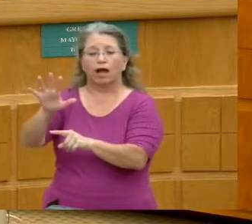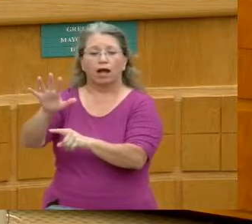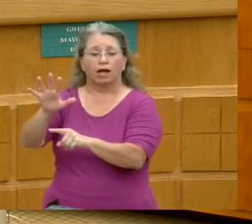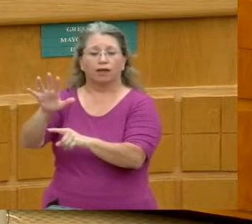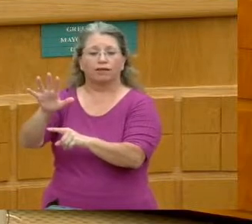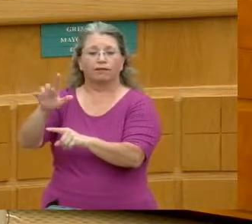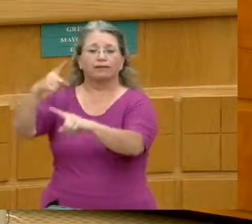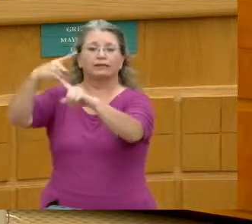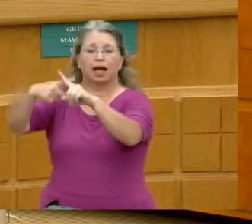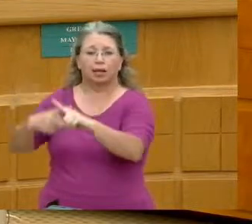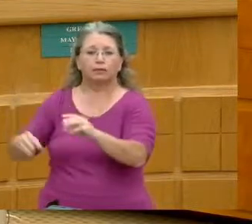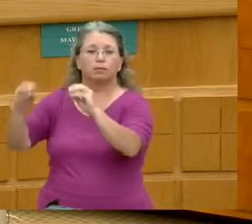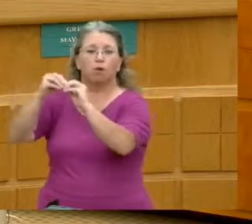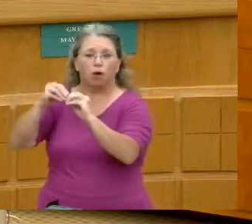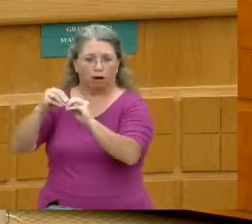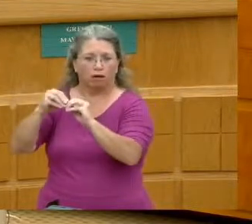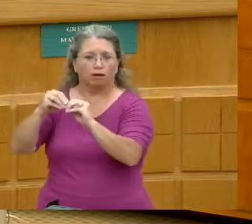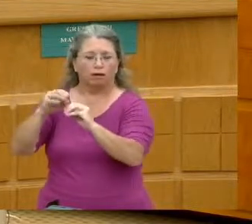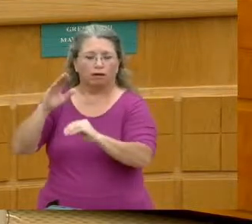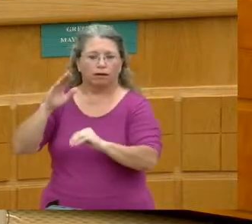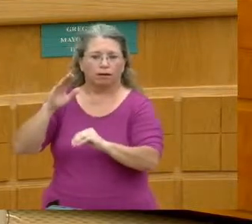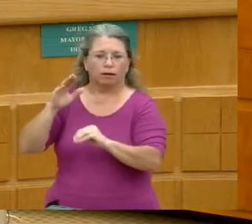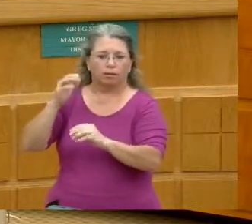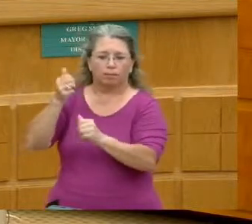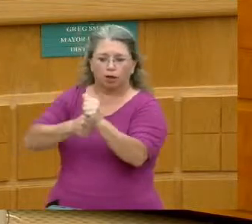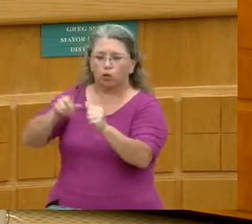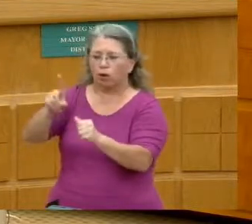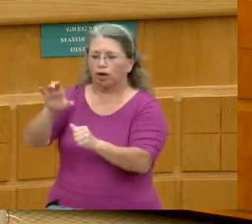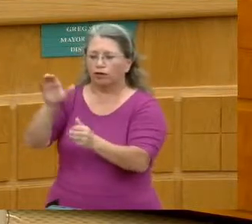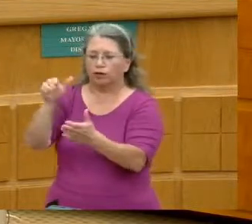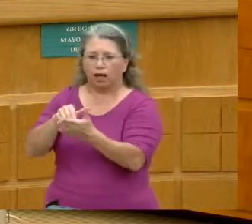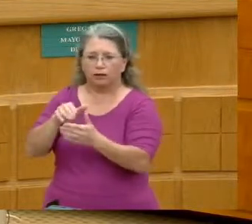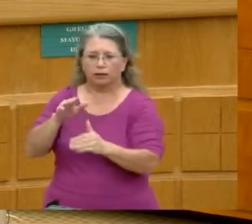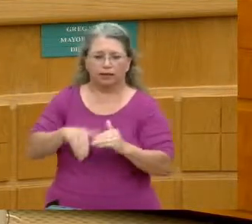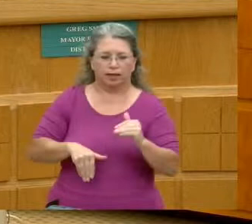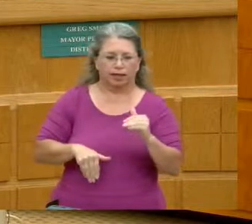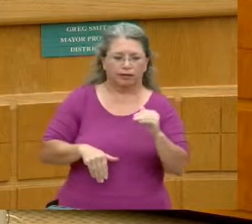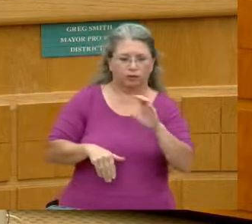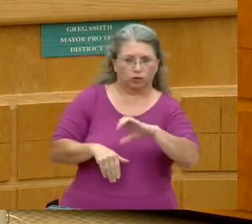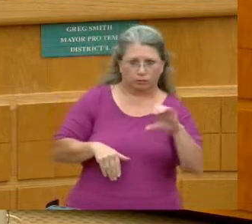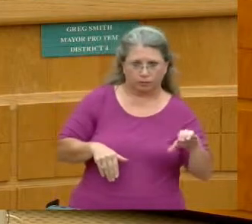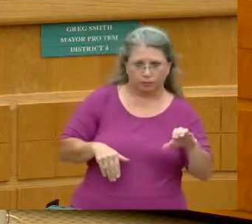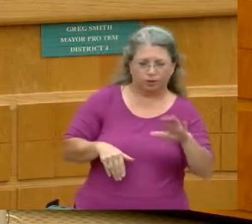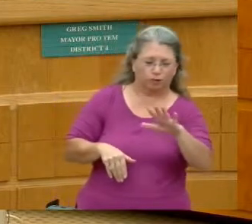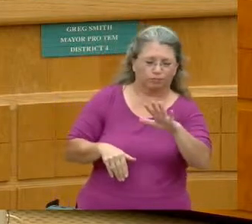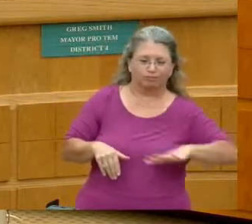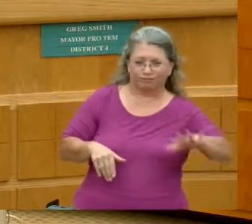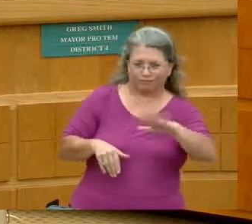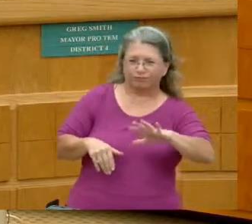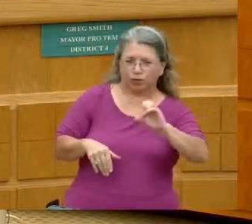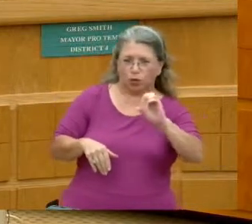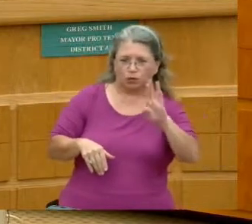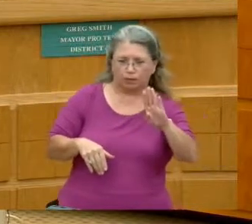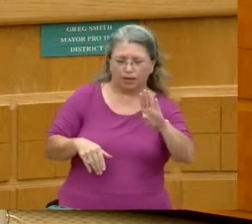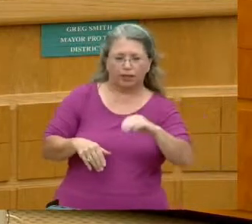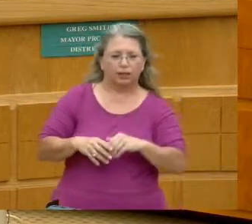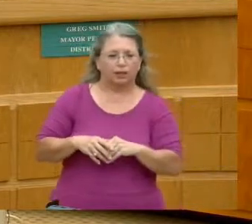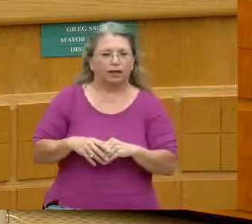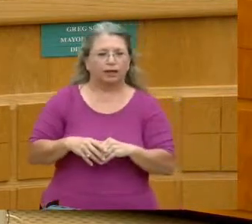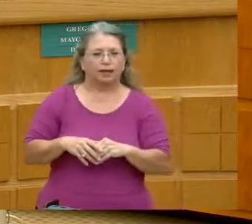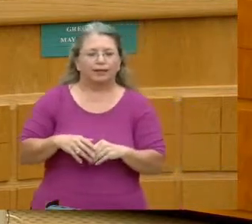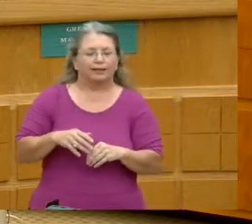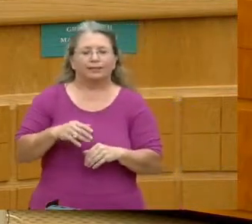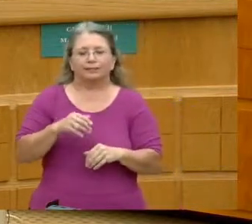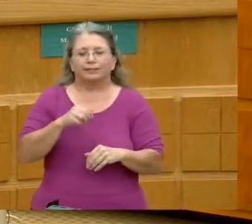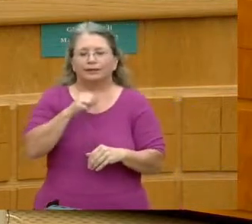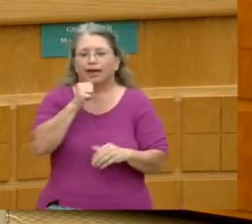is here in the Coastal Bend. I know in the past some people have said, well, that's not a fair comparison, And I understand what people are saying. We're not trying to